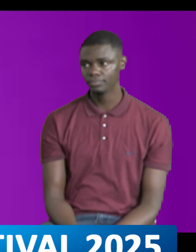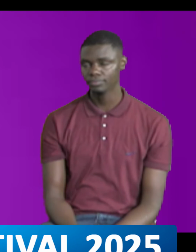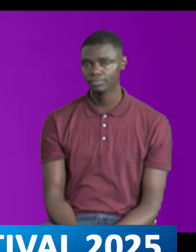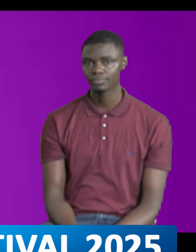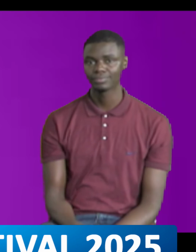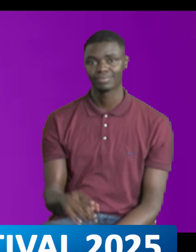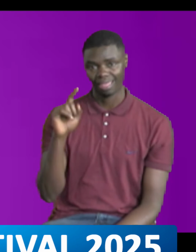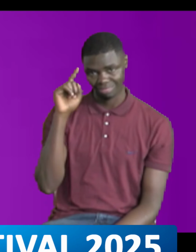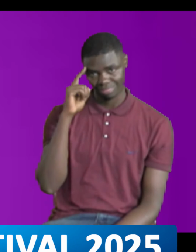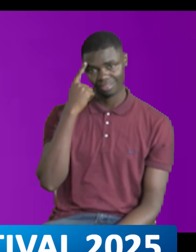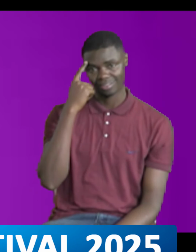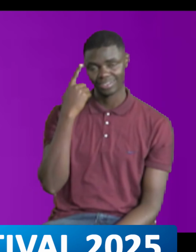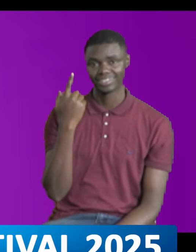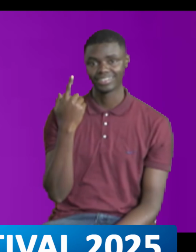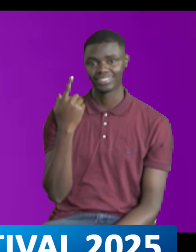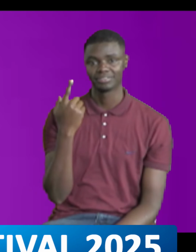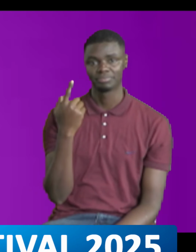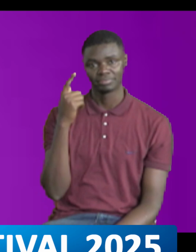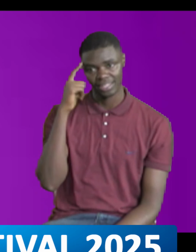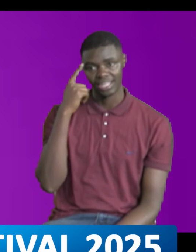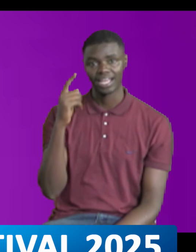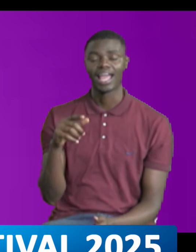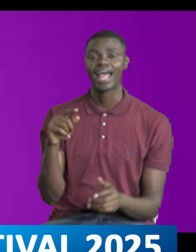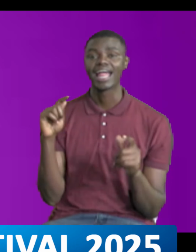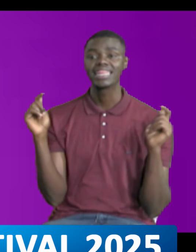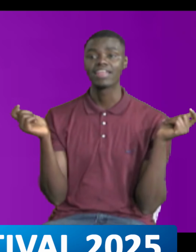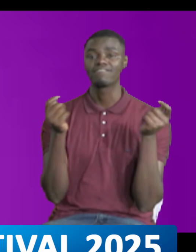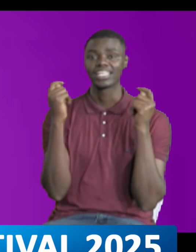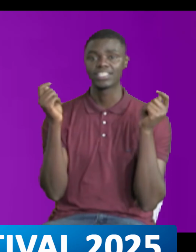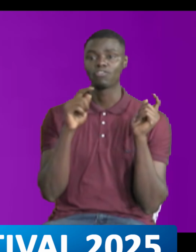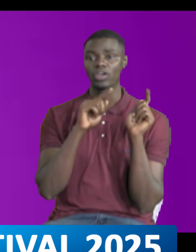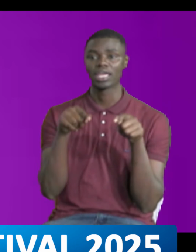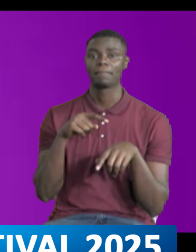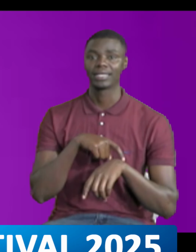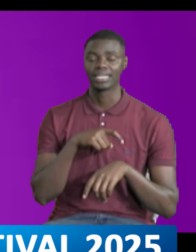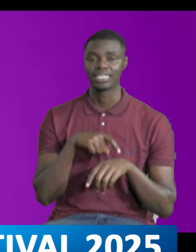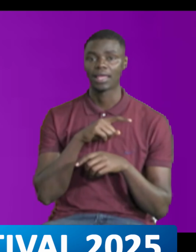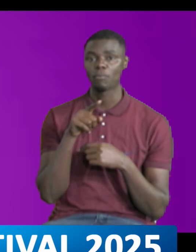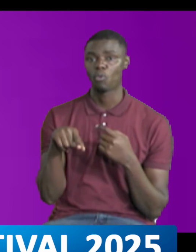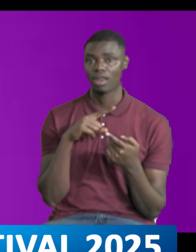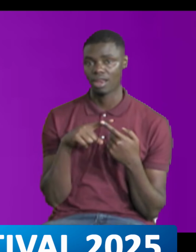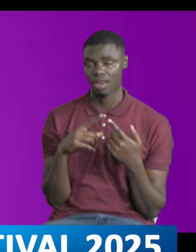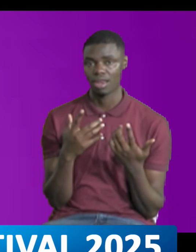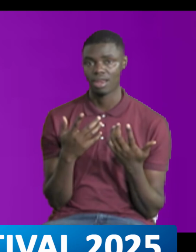I think, the festival came at a time when